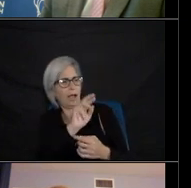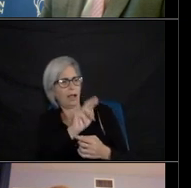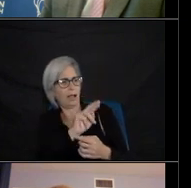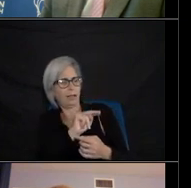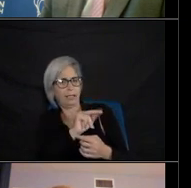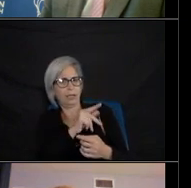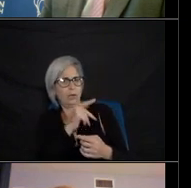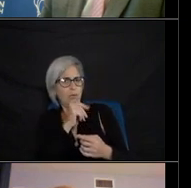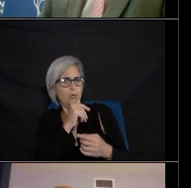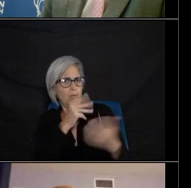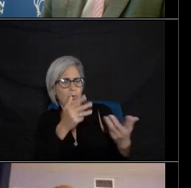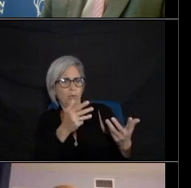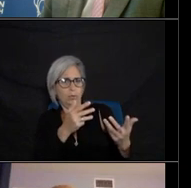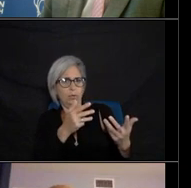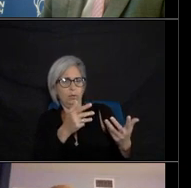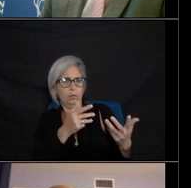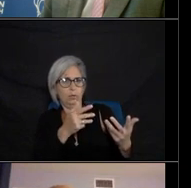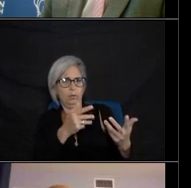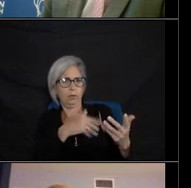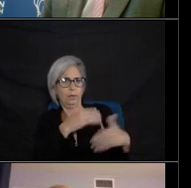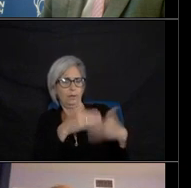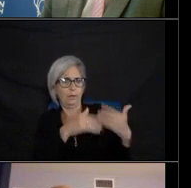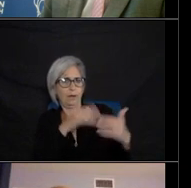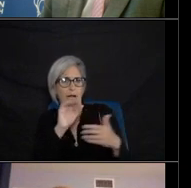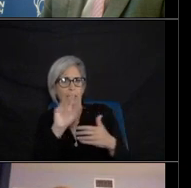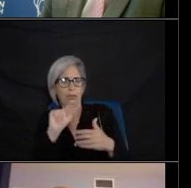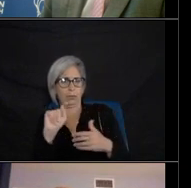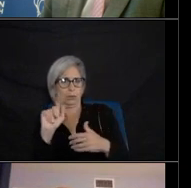I'll pose that out to you in order to have it for October 20th.